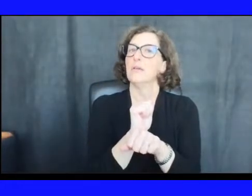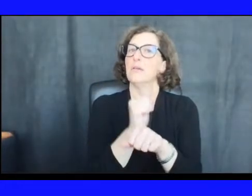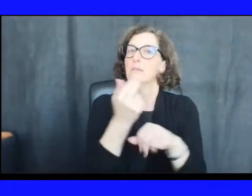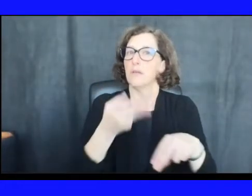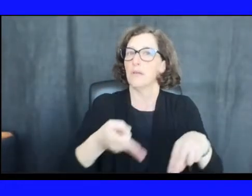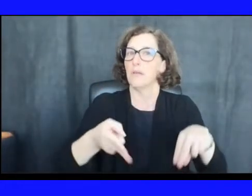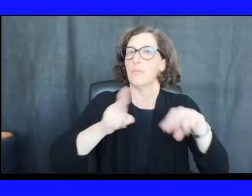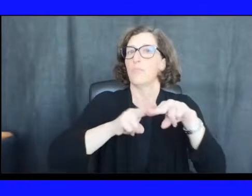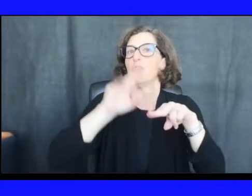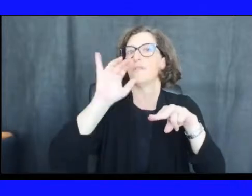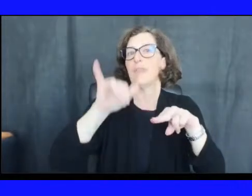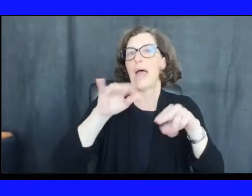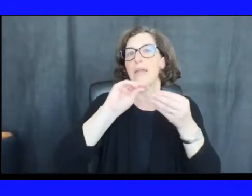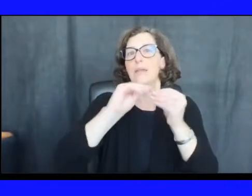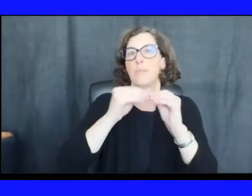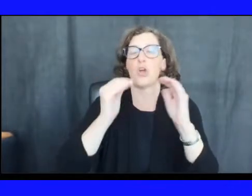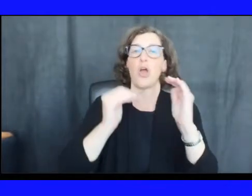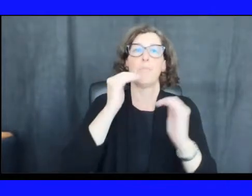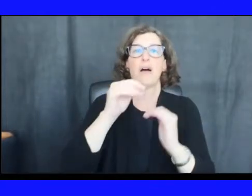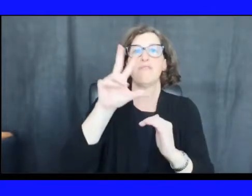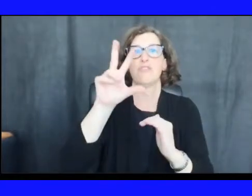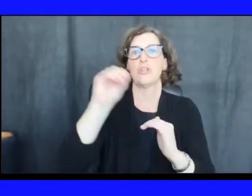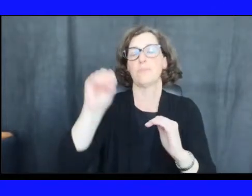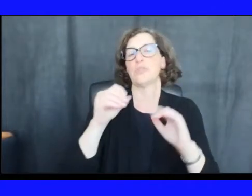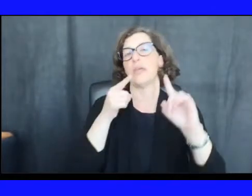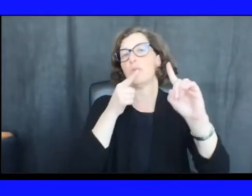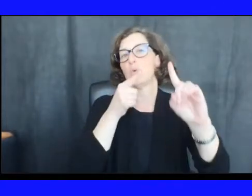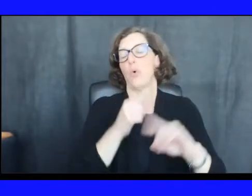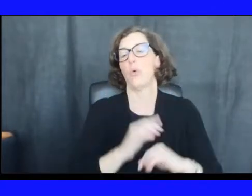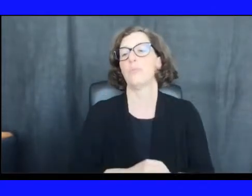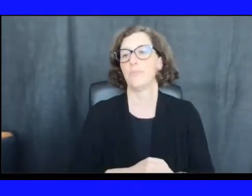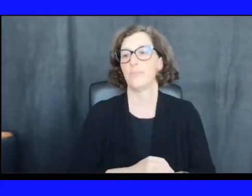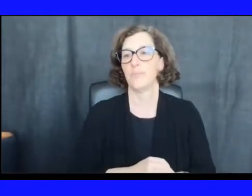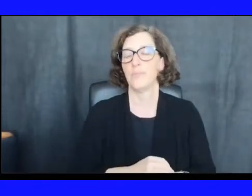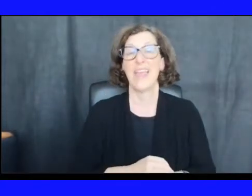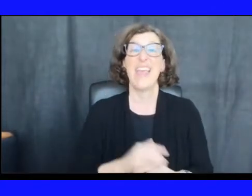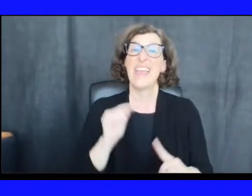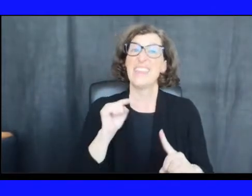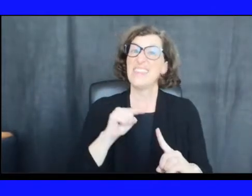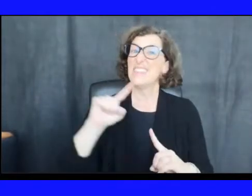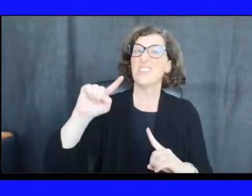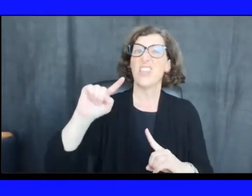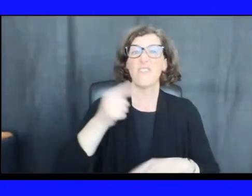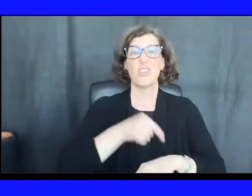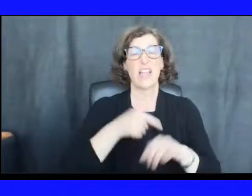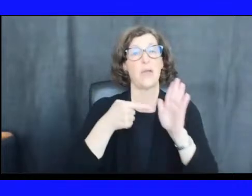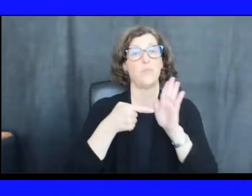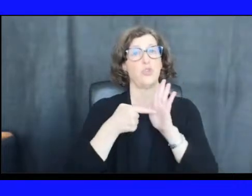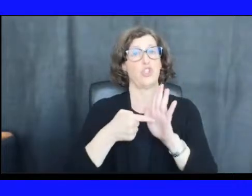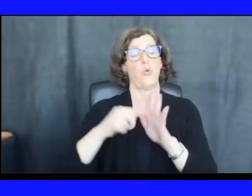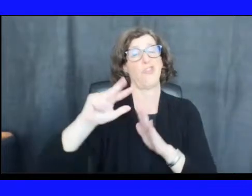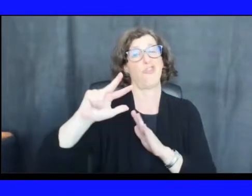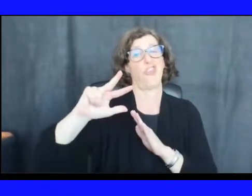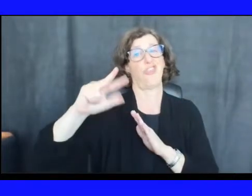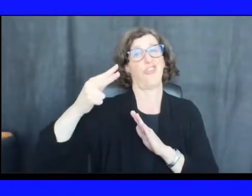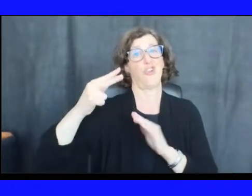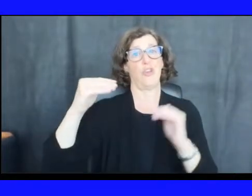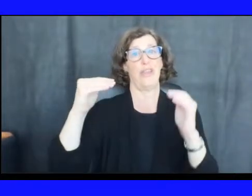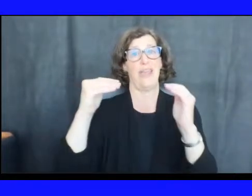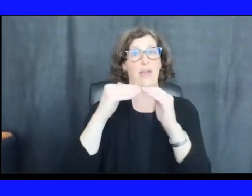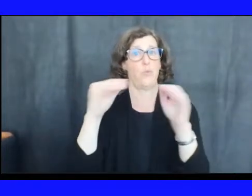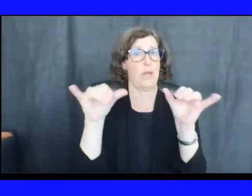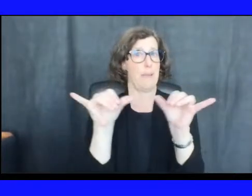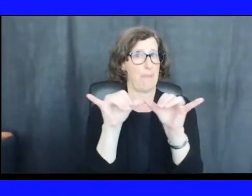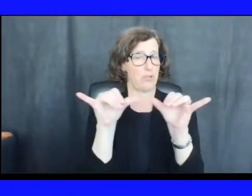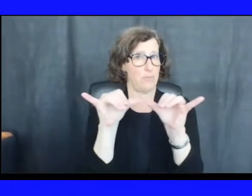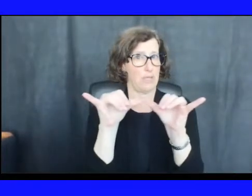medicine. And so this is data that comes with a big caveat. So similar to our patient data, when